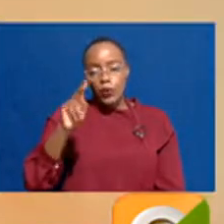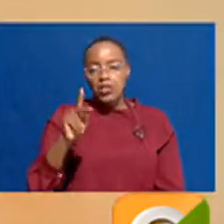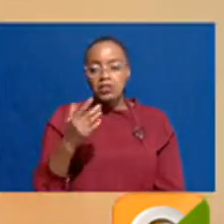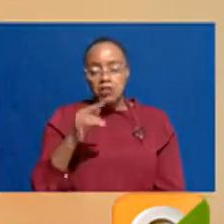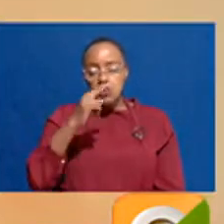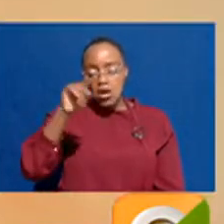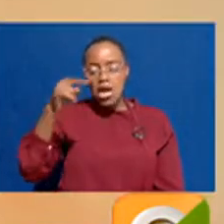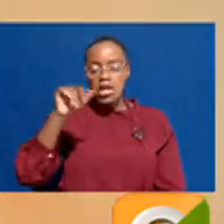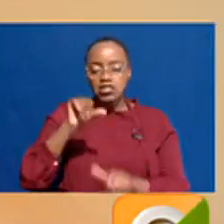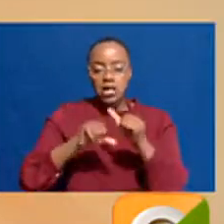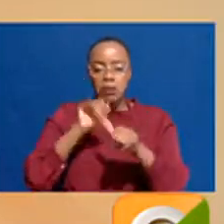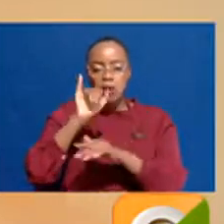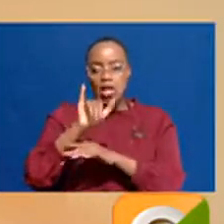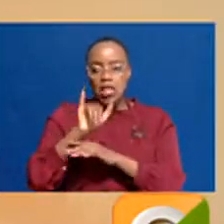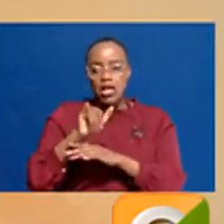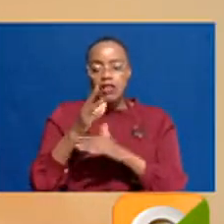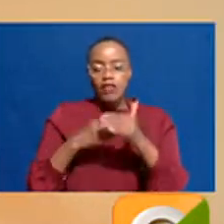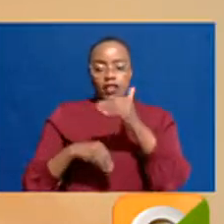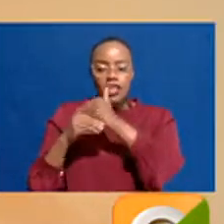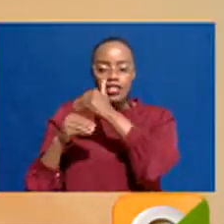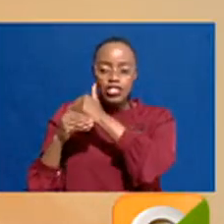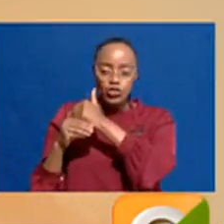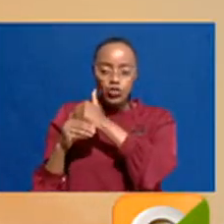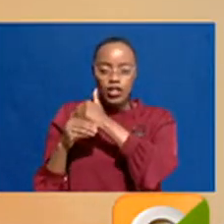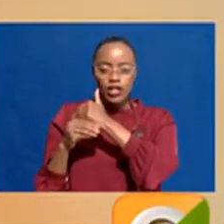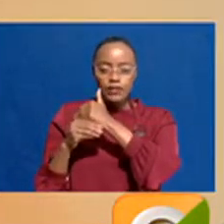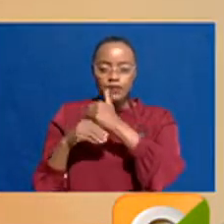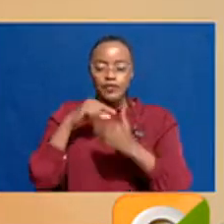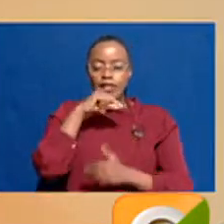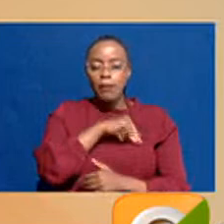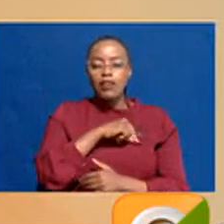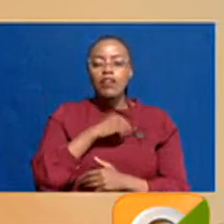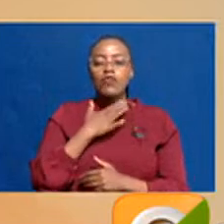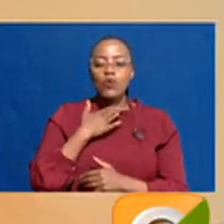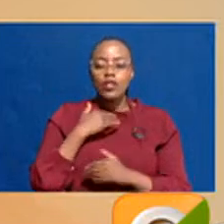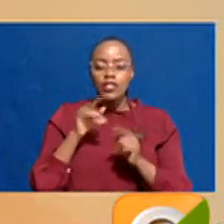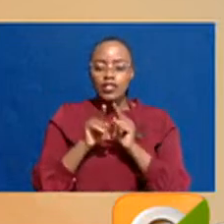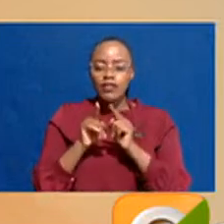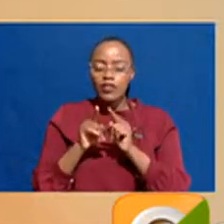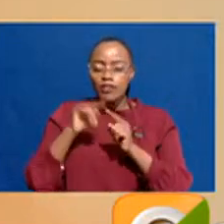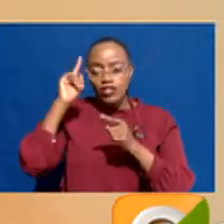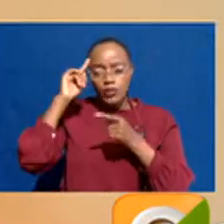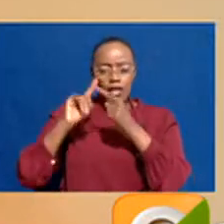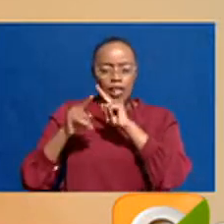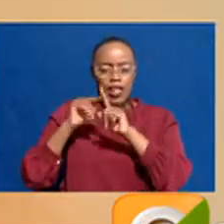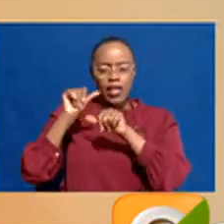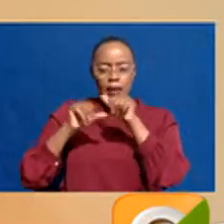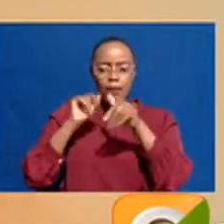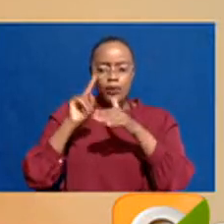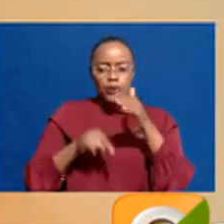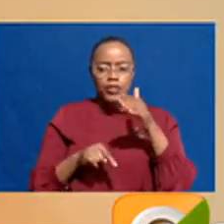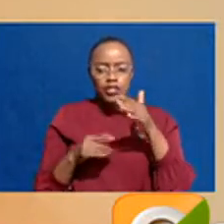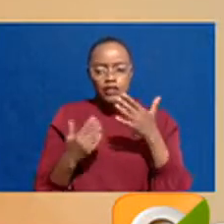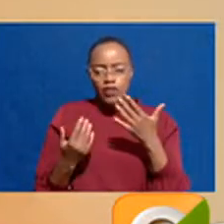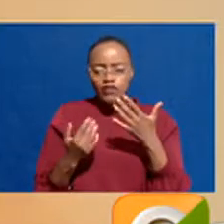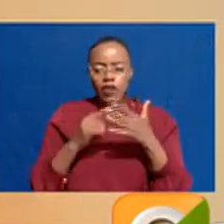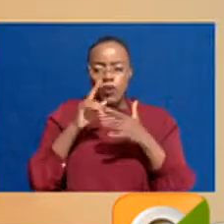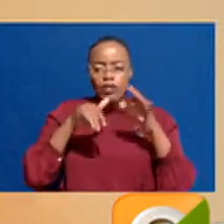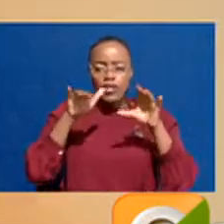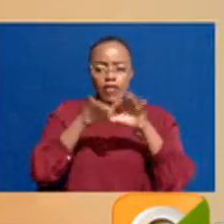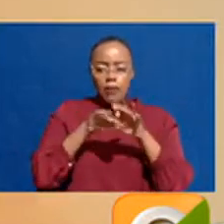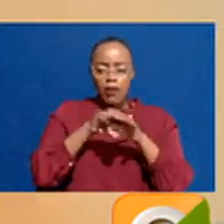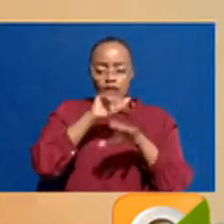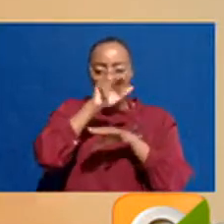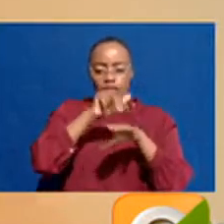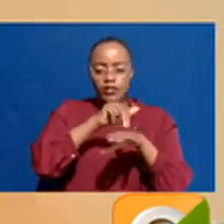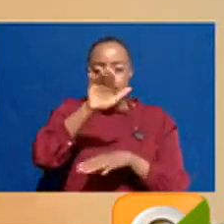course, you're right about those other additional benefits. I want us to reflect a bit of what members of the